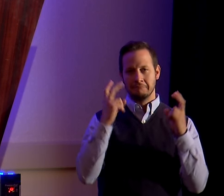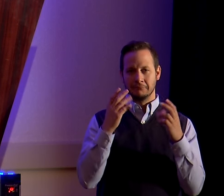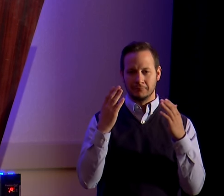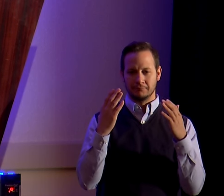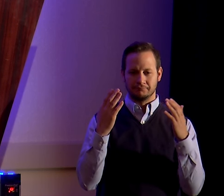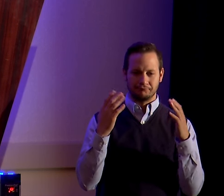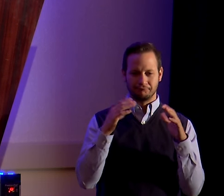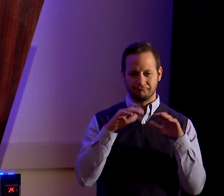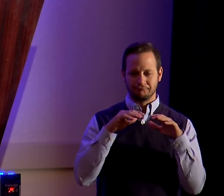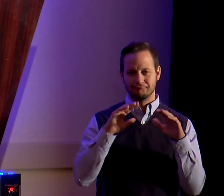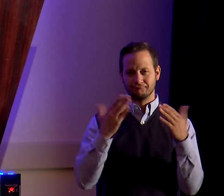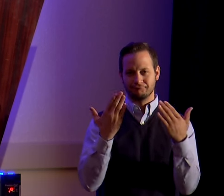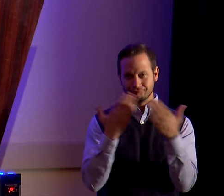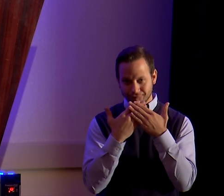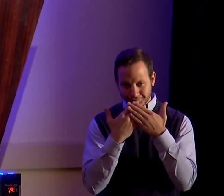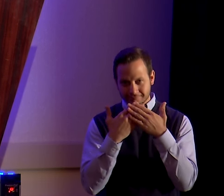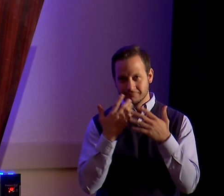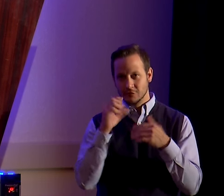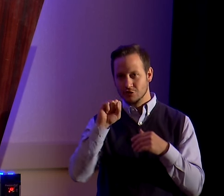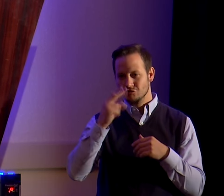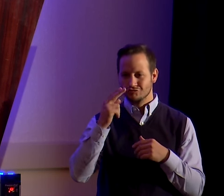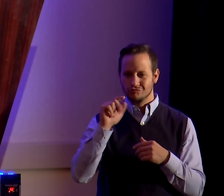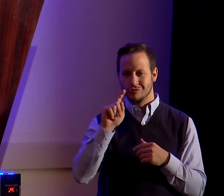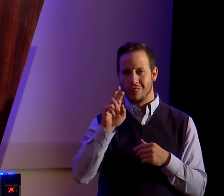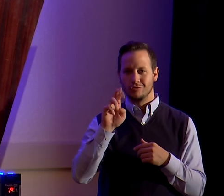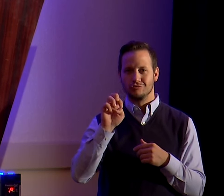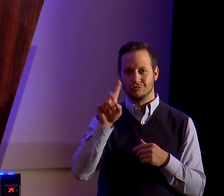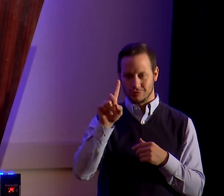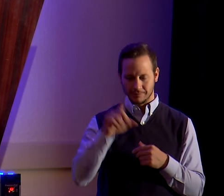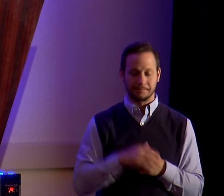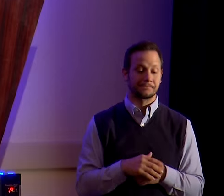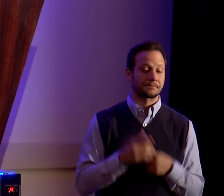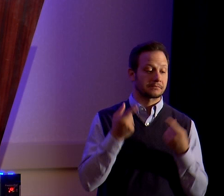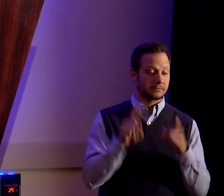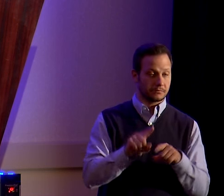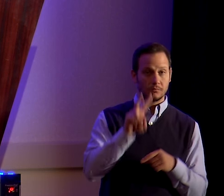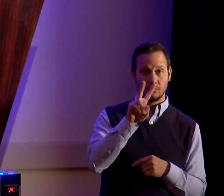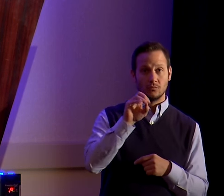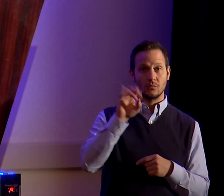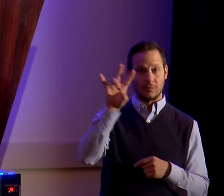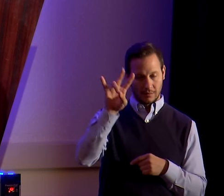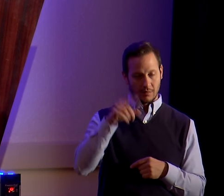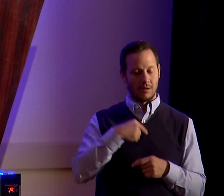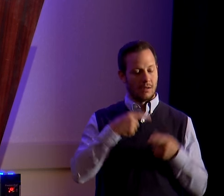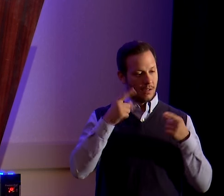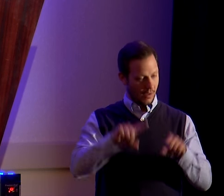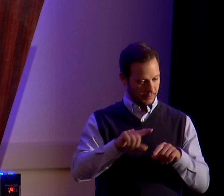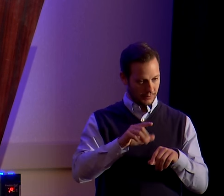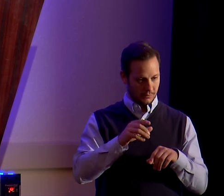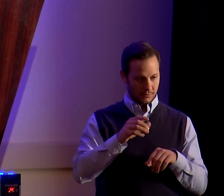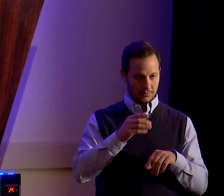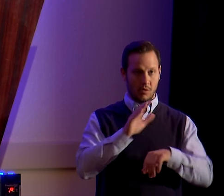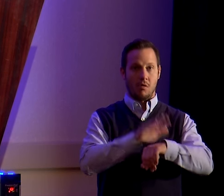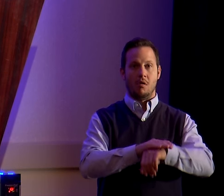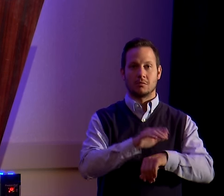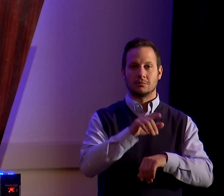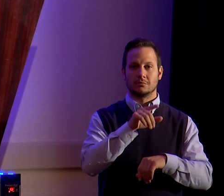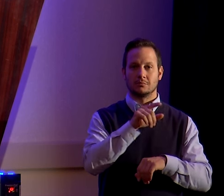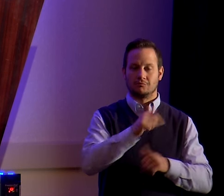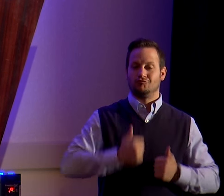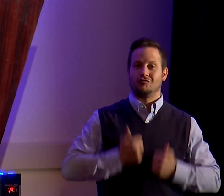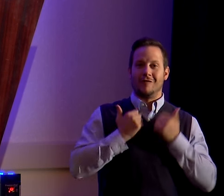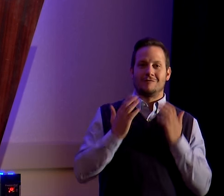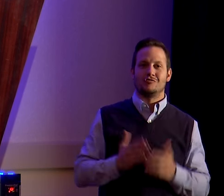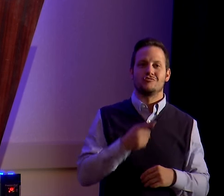So in 2007, I ended up on the show, CBS show, Survivor. What